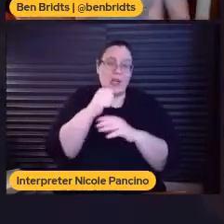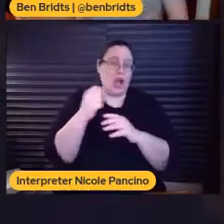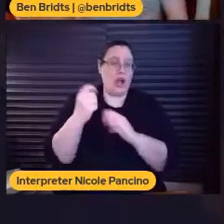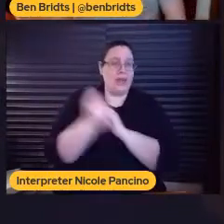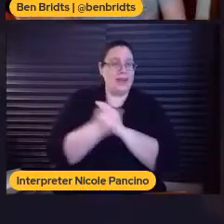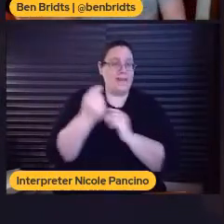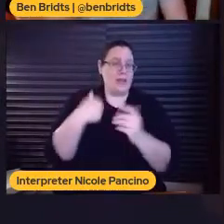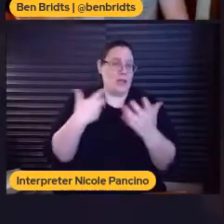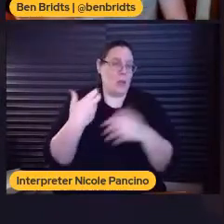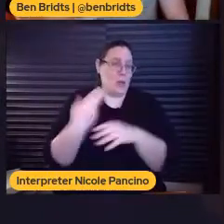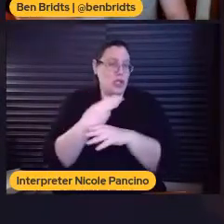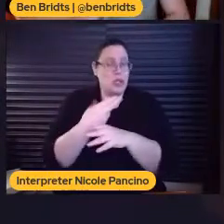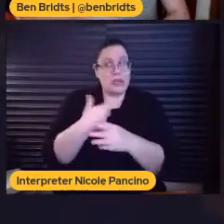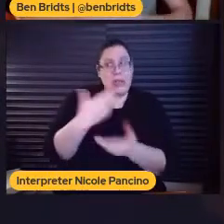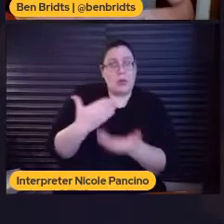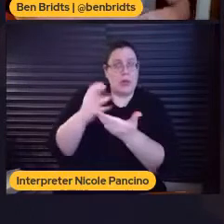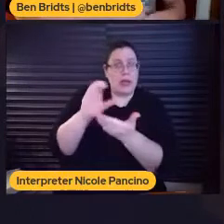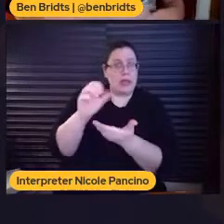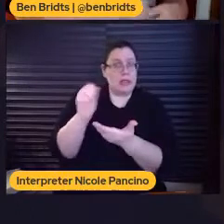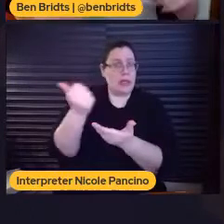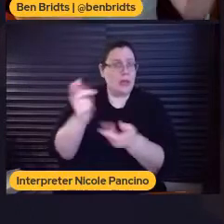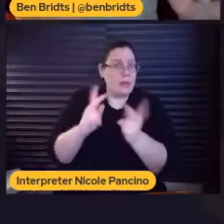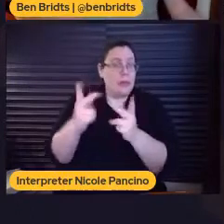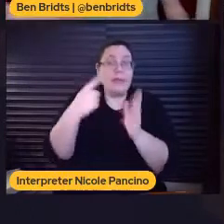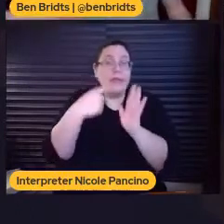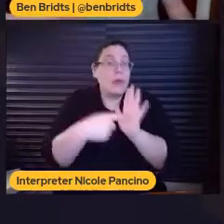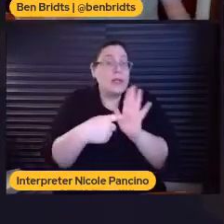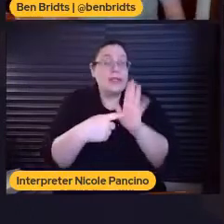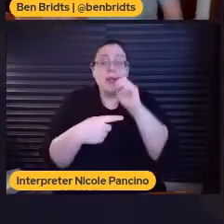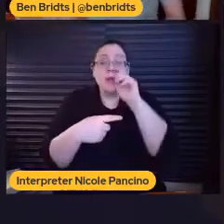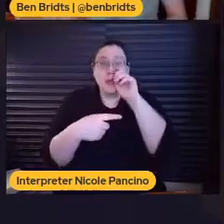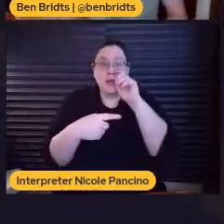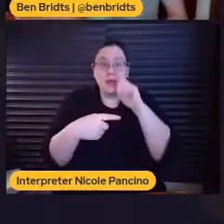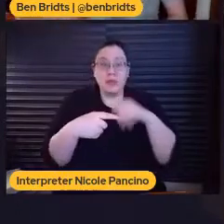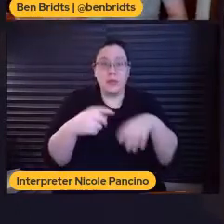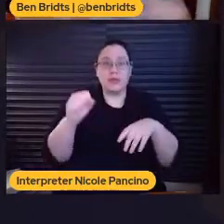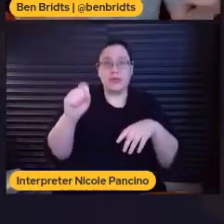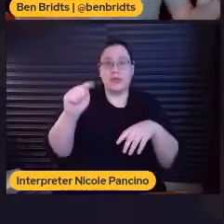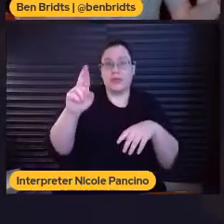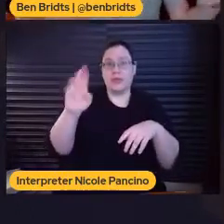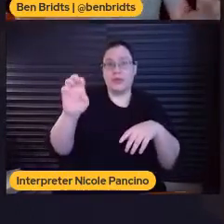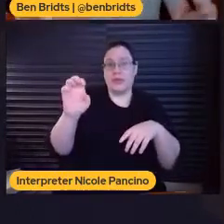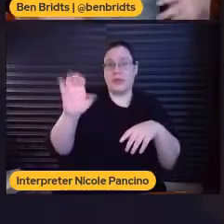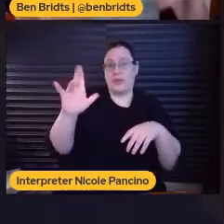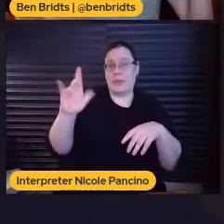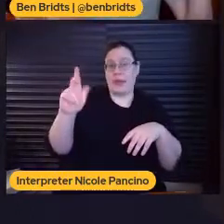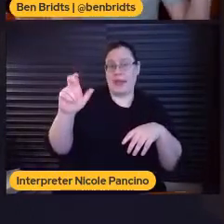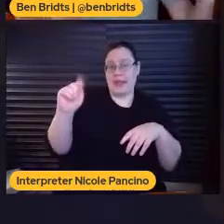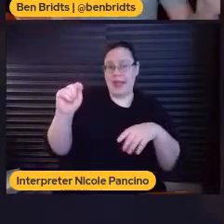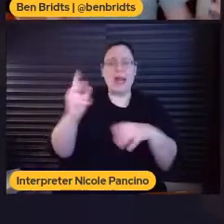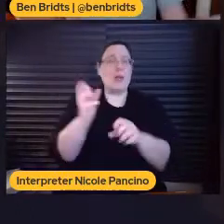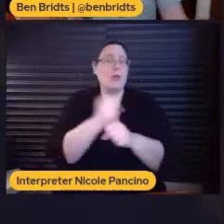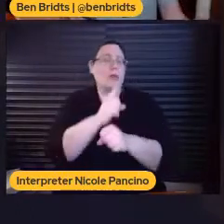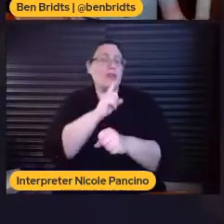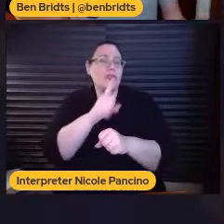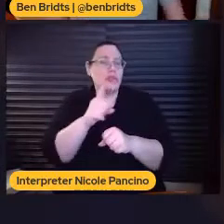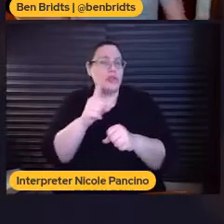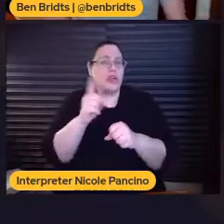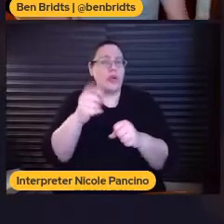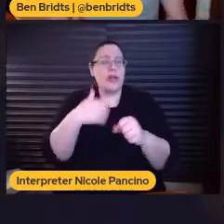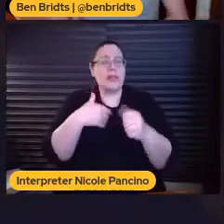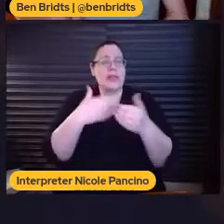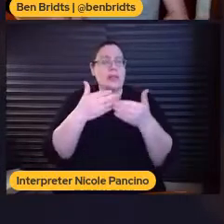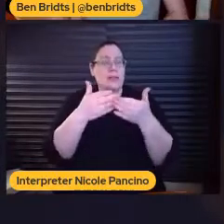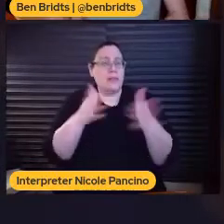want to recommend to people. For example, it's an S3 bucket, and I want to make sure that it always has that public access block